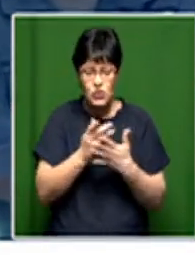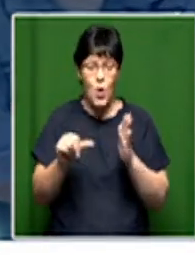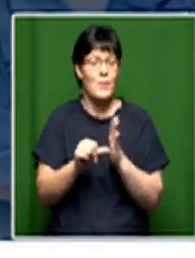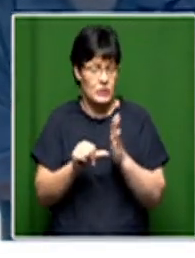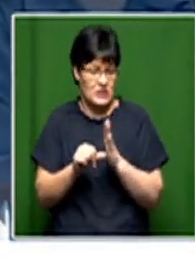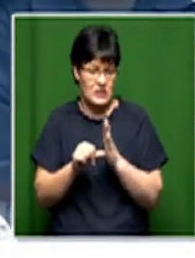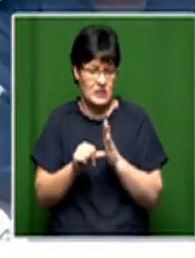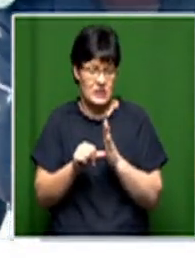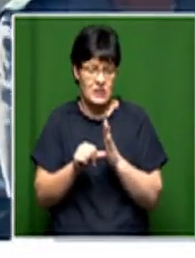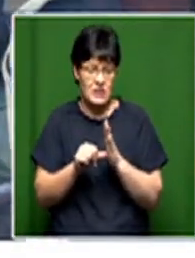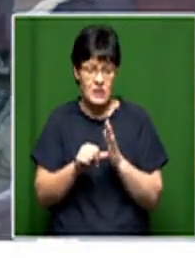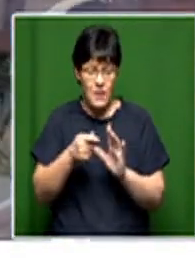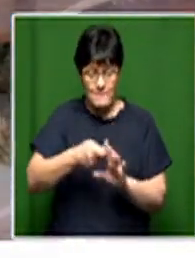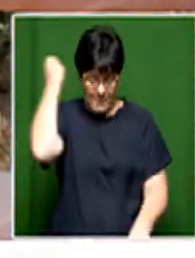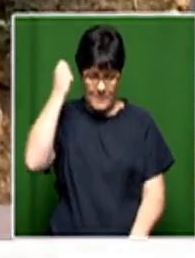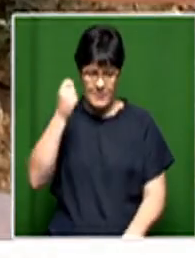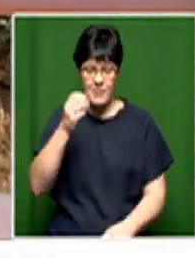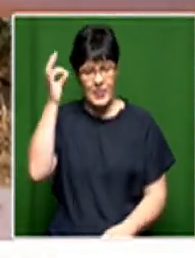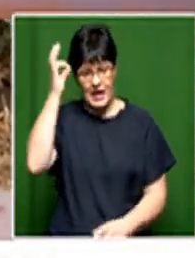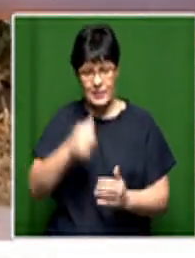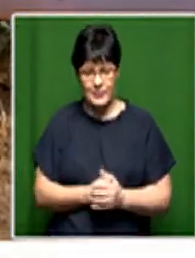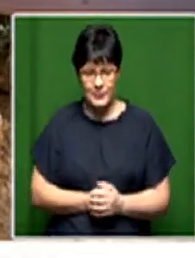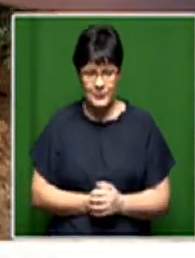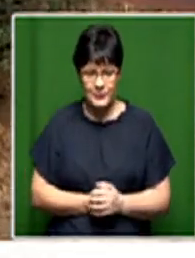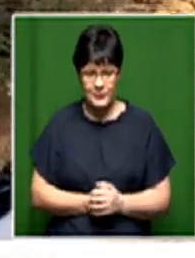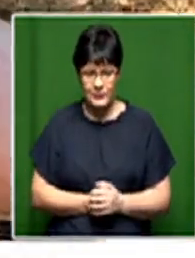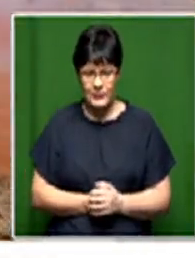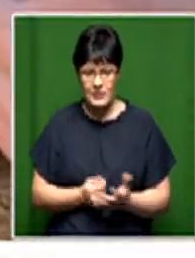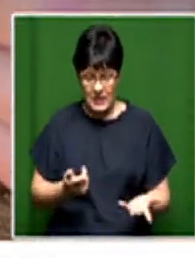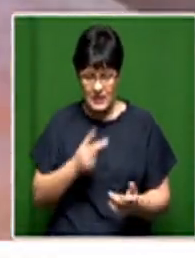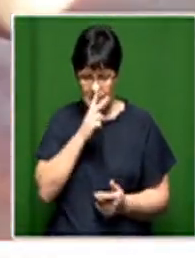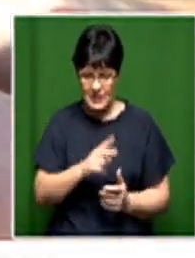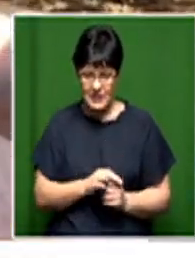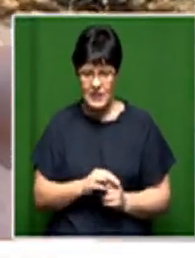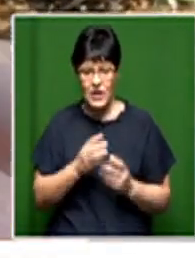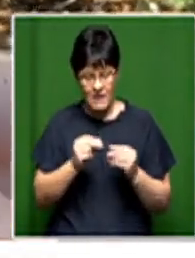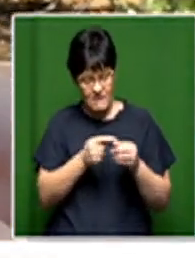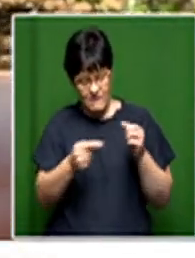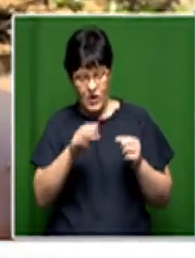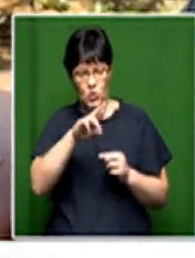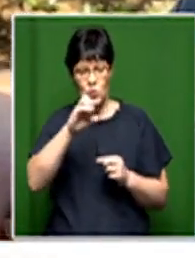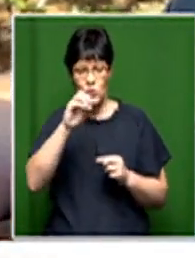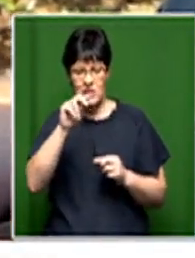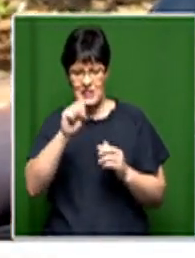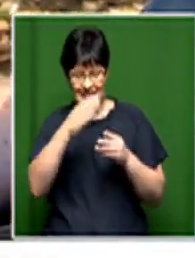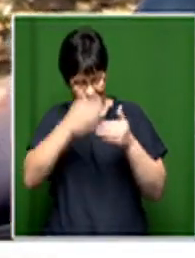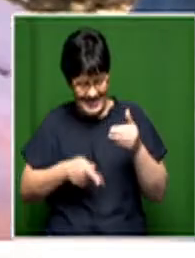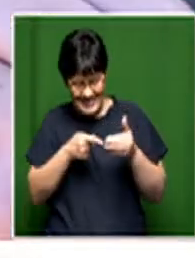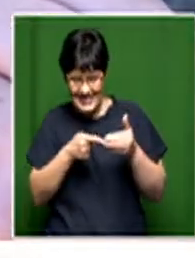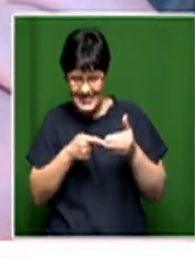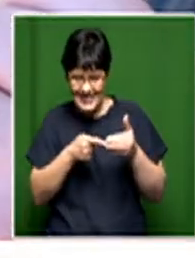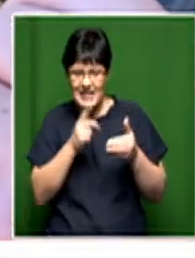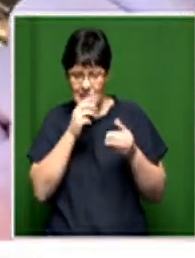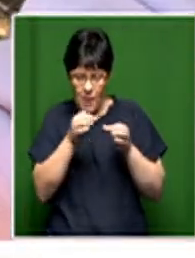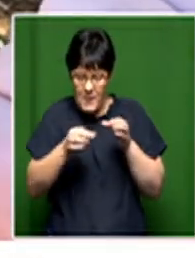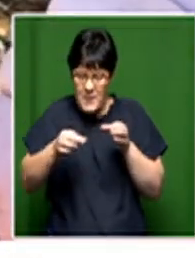very important that we rip out the hair. And there we go. And we've got the roots right here at the end. You can see